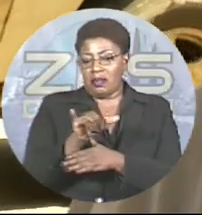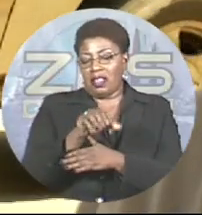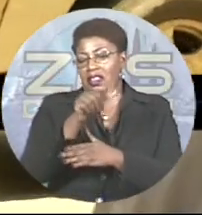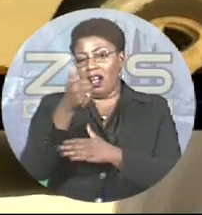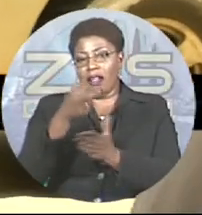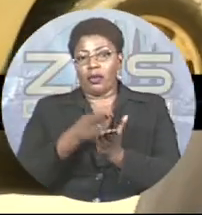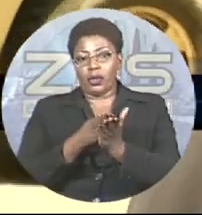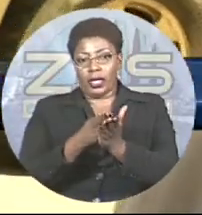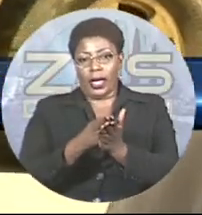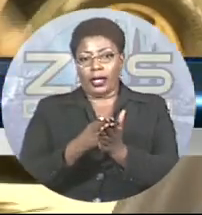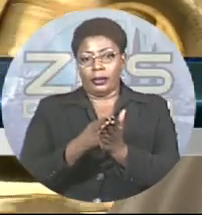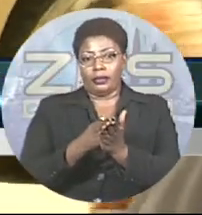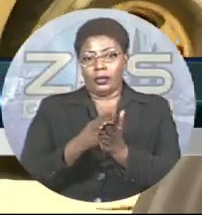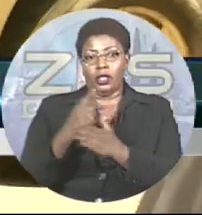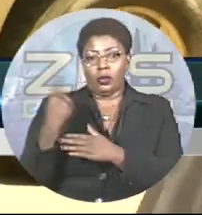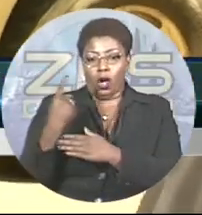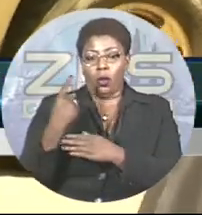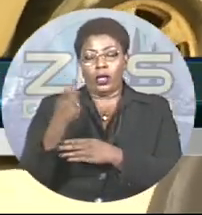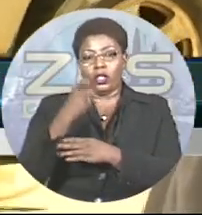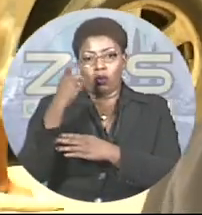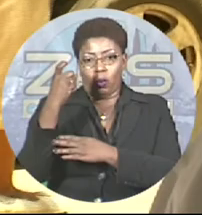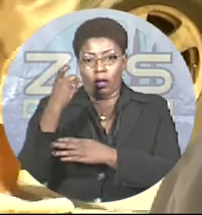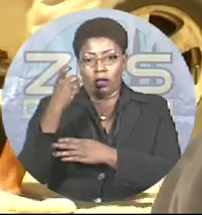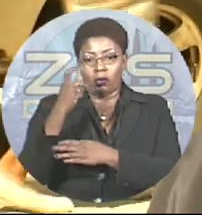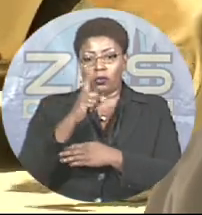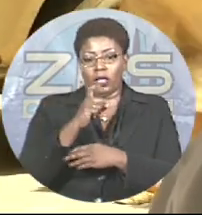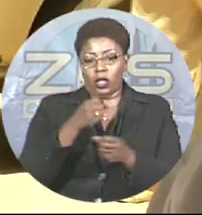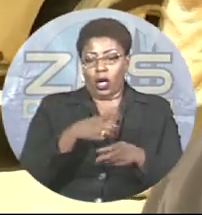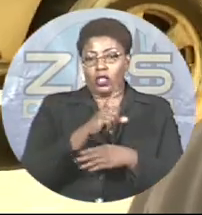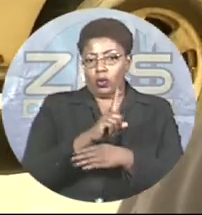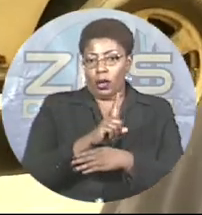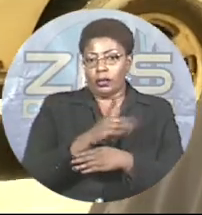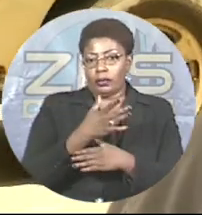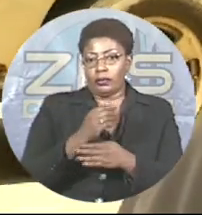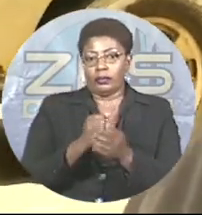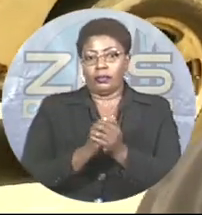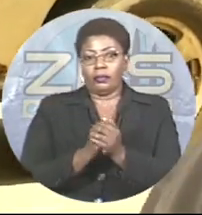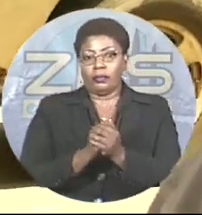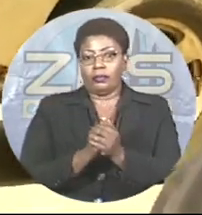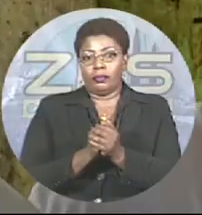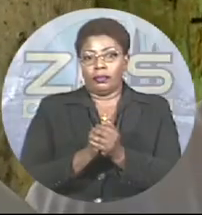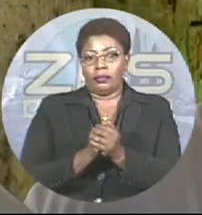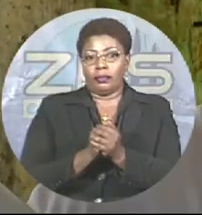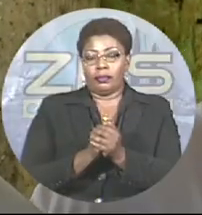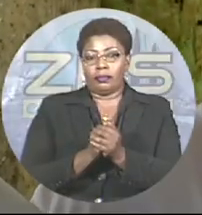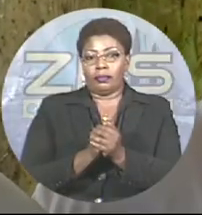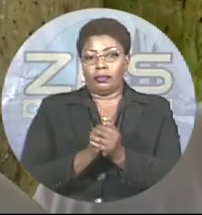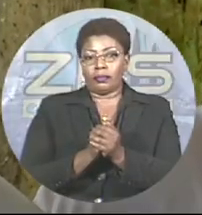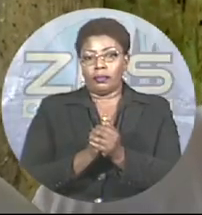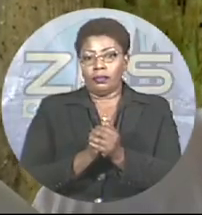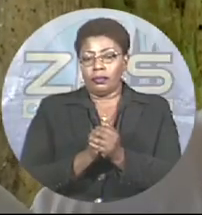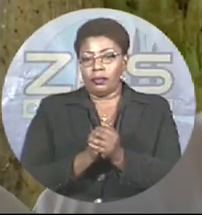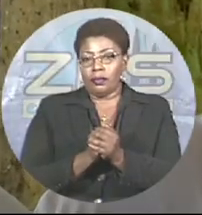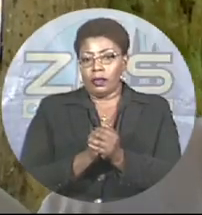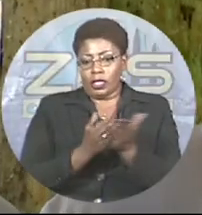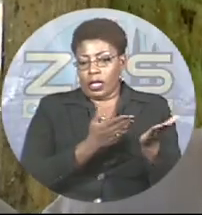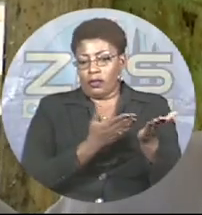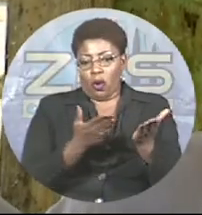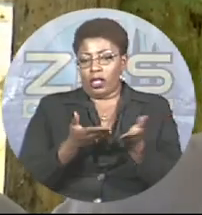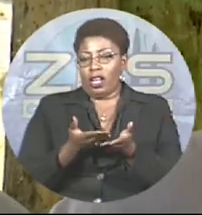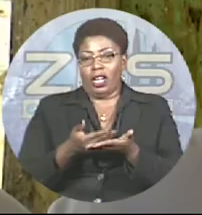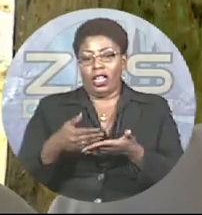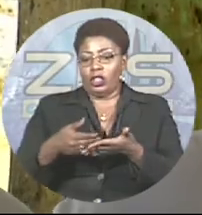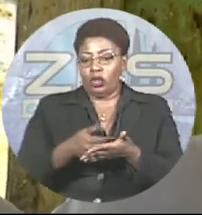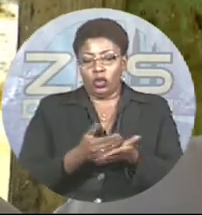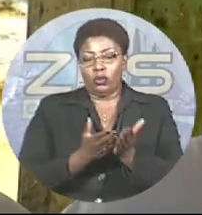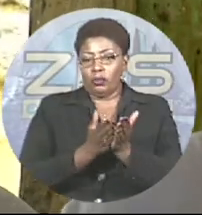We haven't lost. We lost one this year, the rest we won. So hopefully. Best of the best the same way. They even bought a new boat out for us, you know. Brought